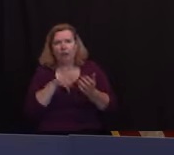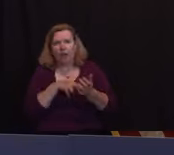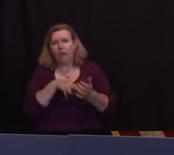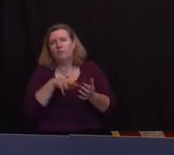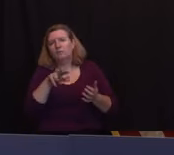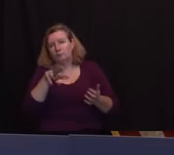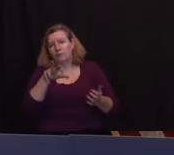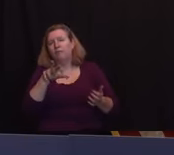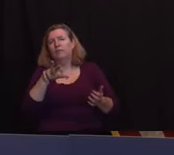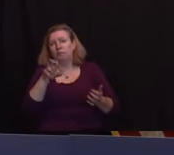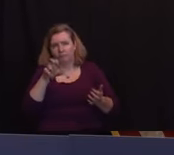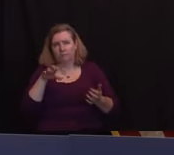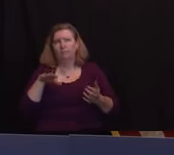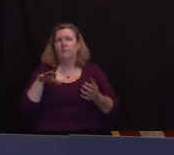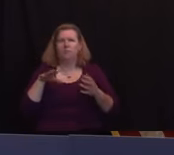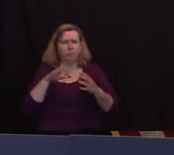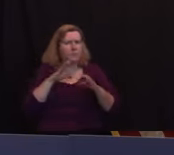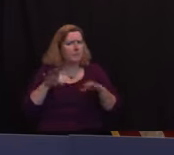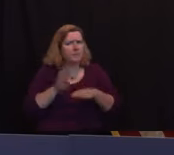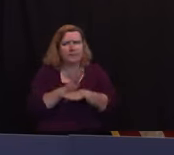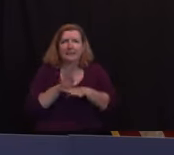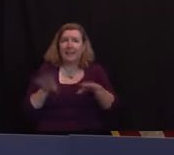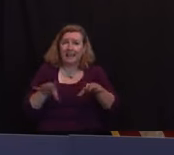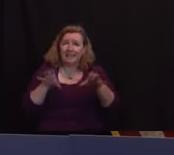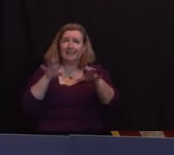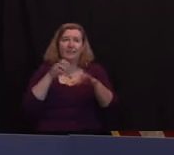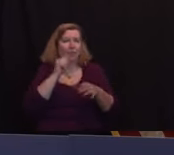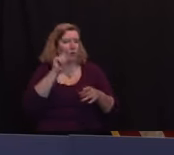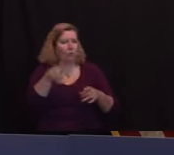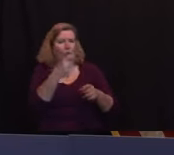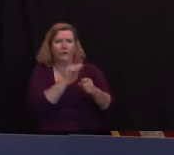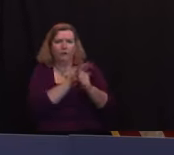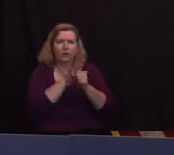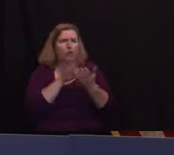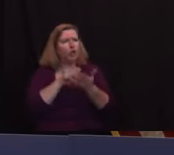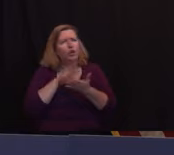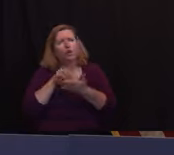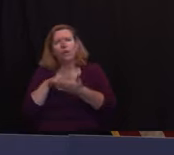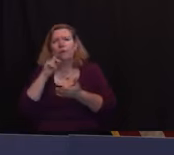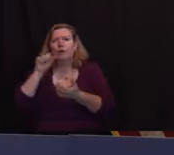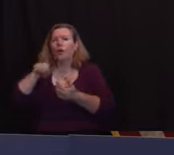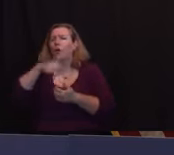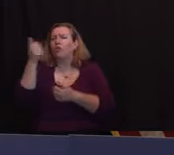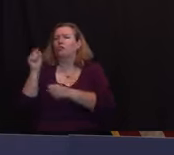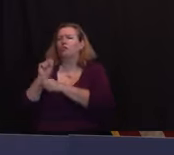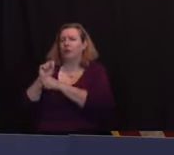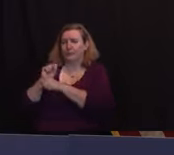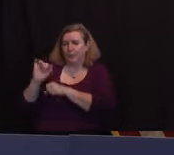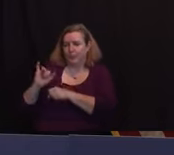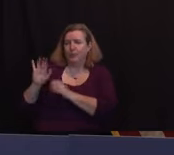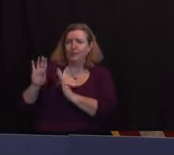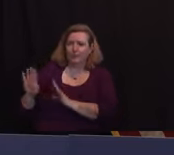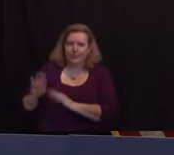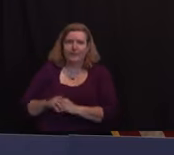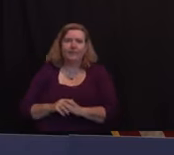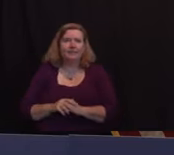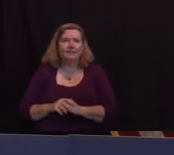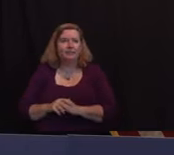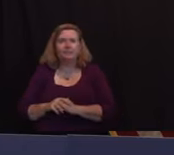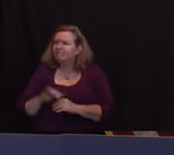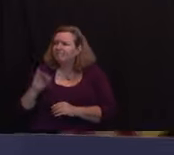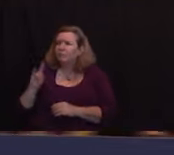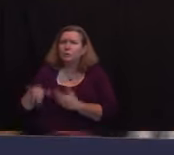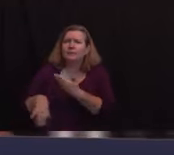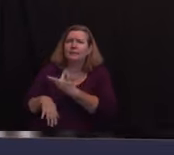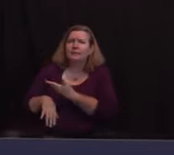active, not only doing COVID, but learning to do other activities as well. Judy, may I just on that one, we haven't said this in a